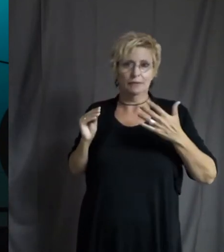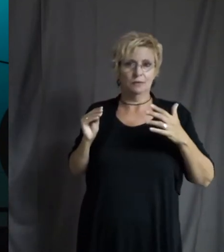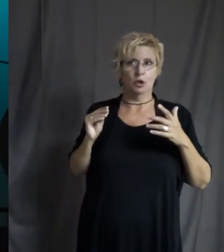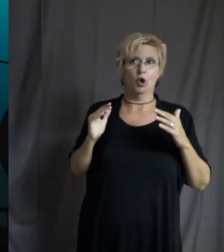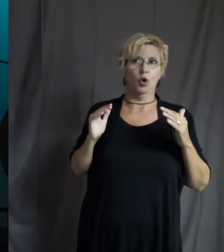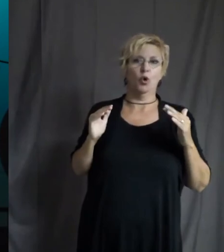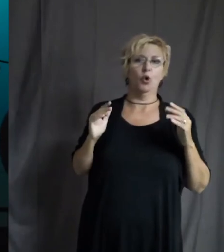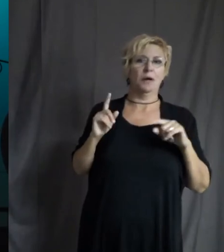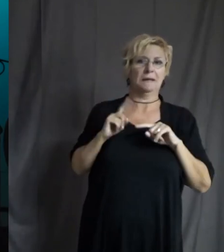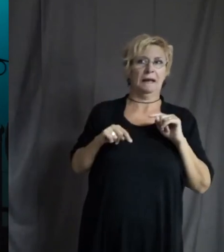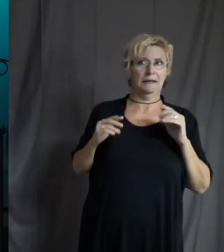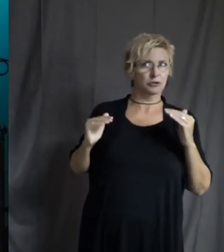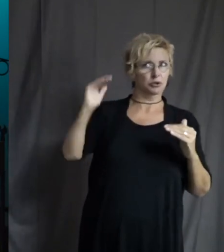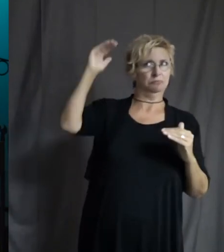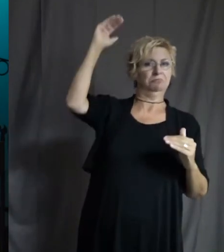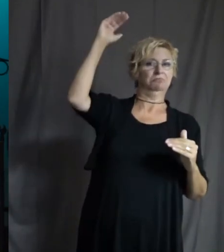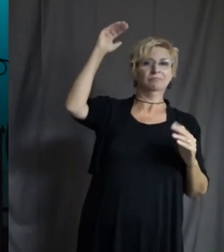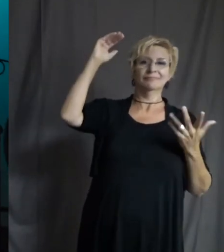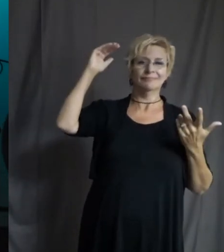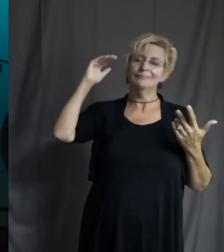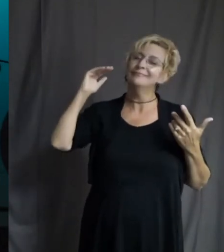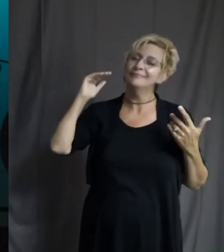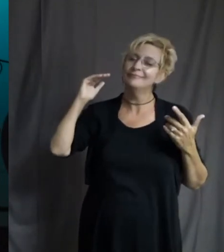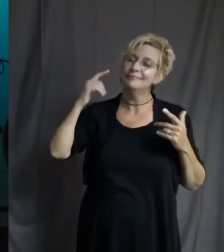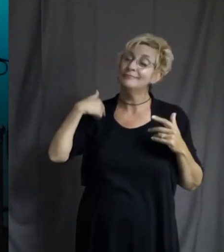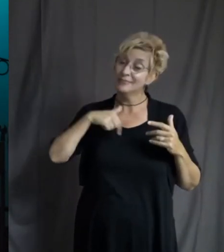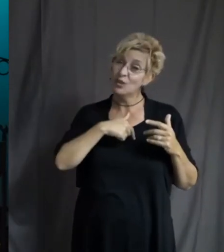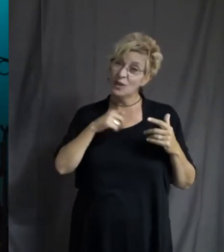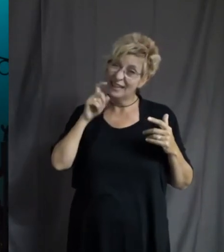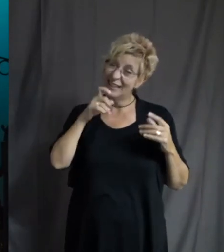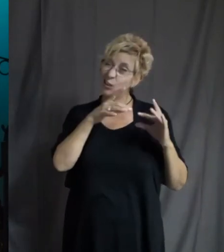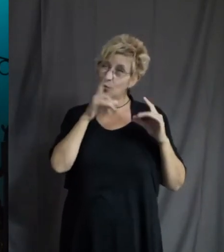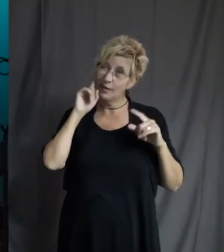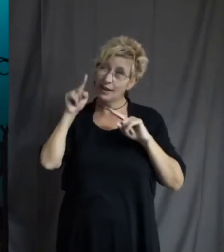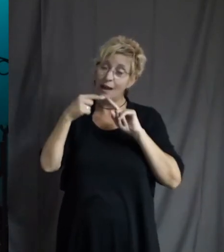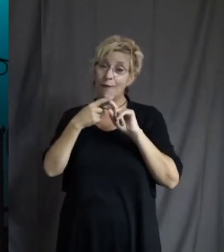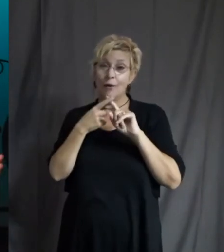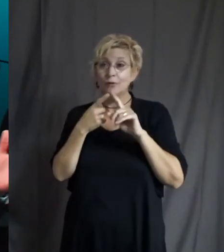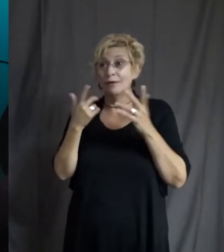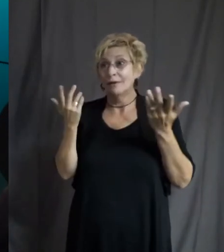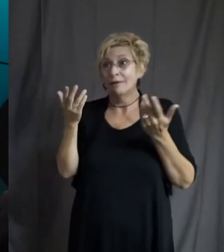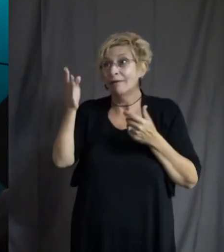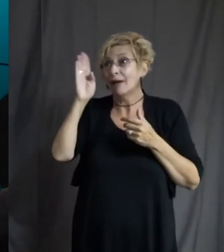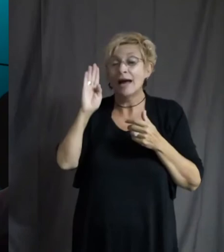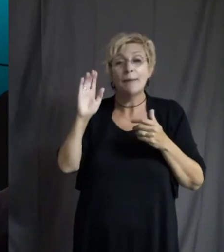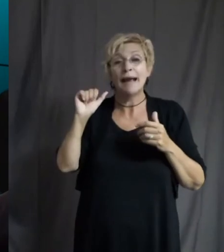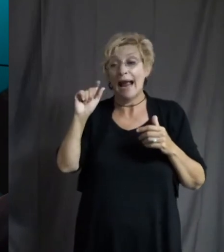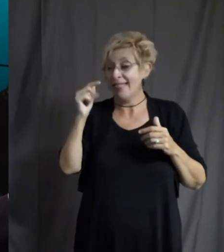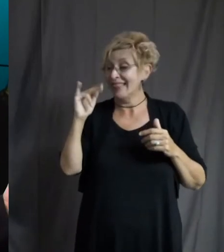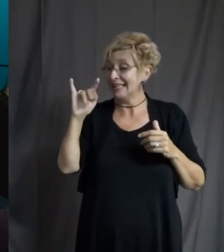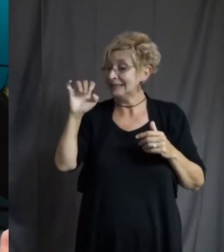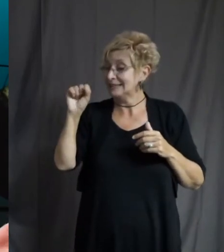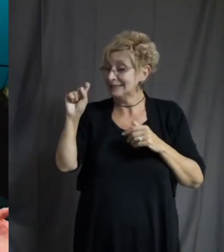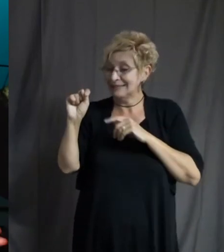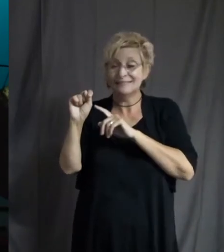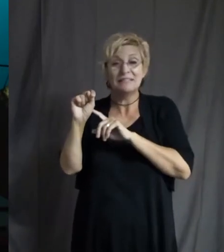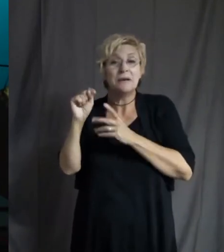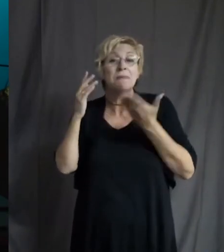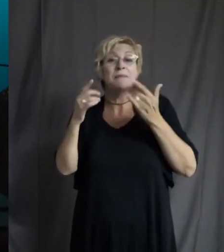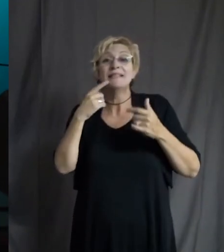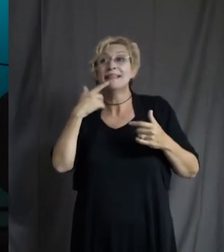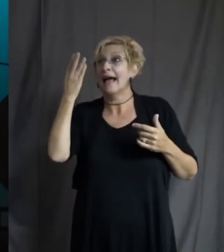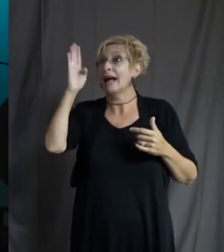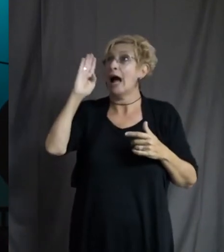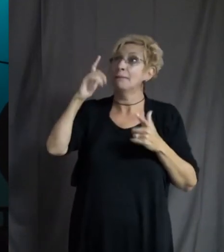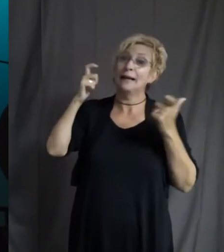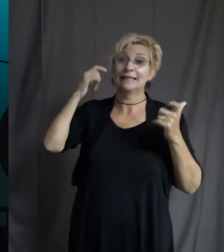This idealization can come to our relationship with God as well. An atheist might say God is the greatest imaginary friend that there is.